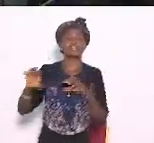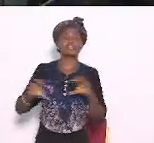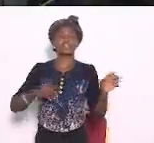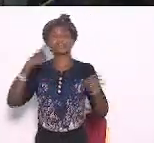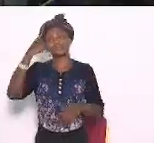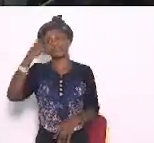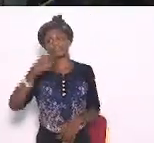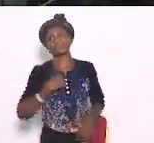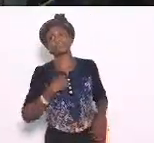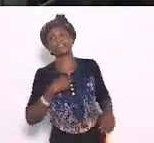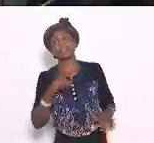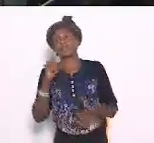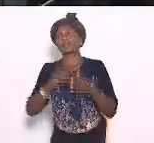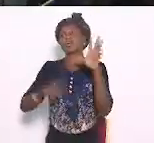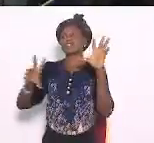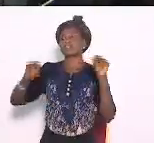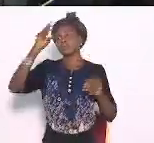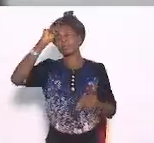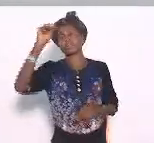have